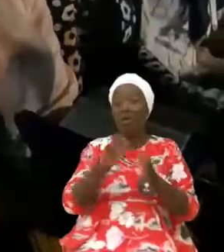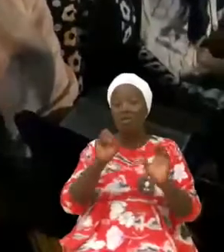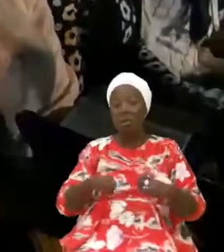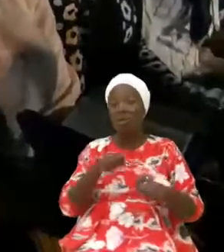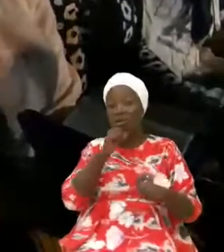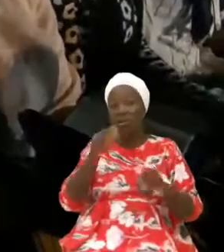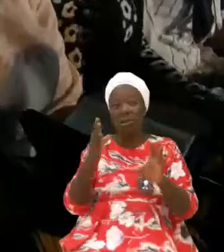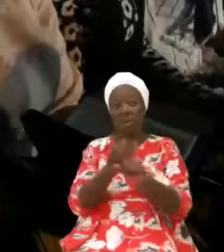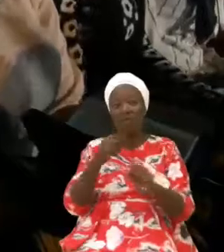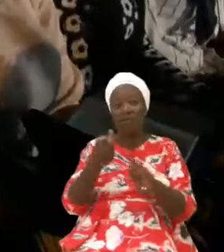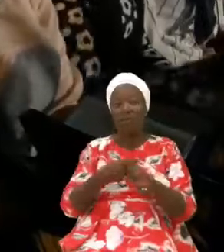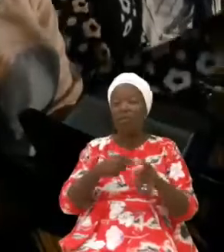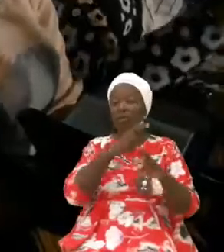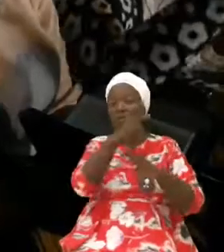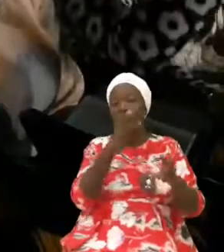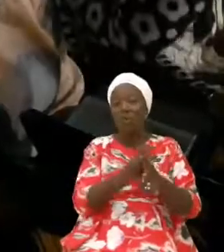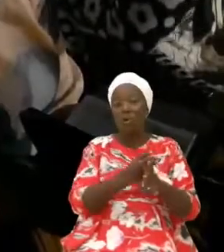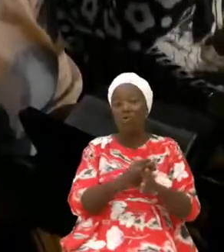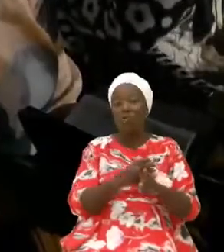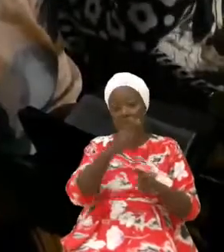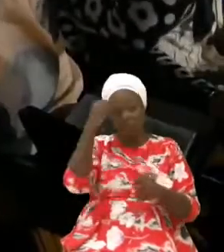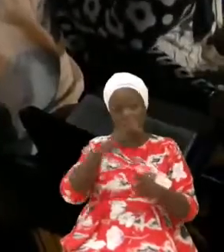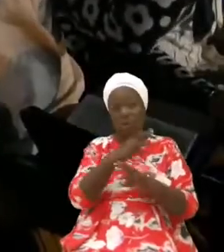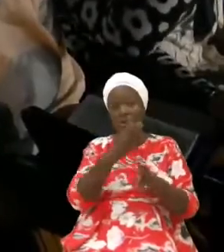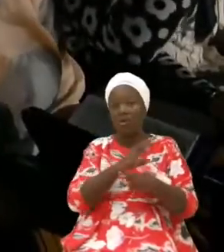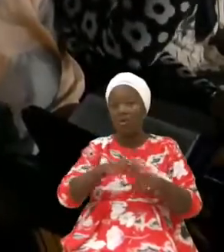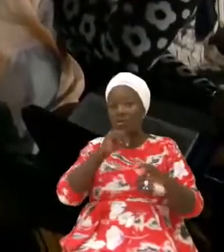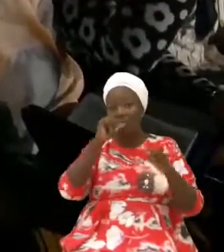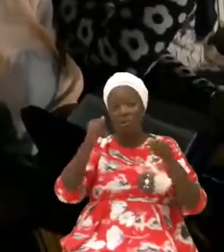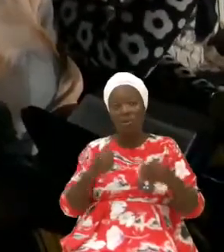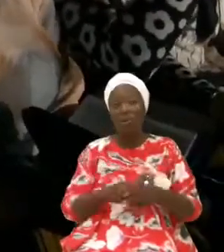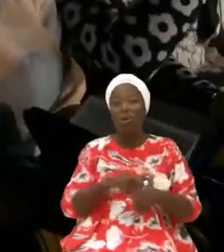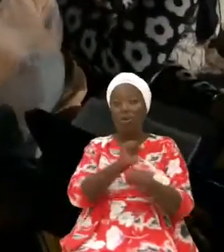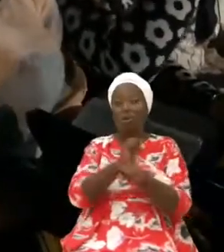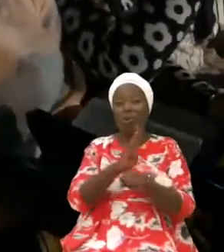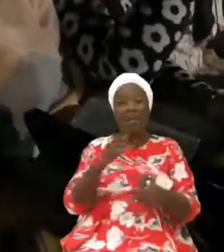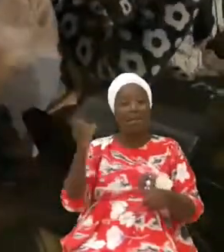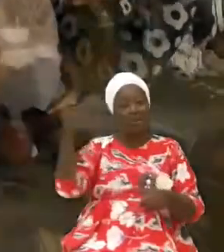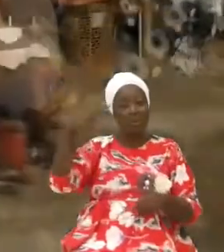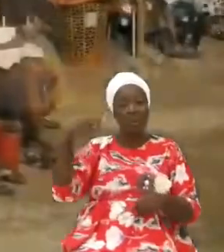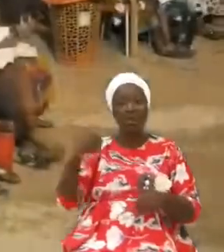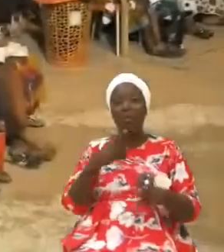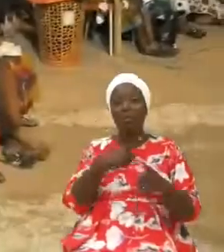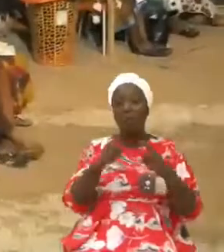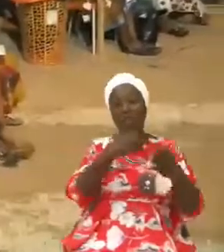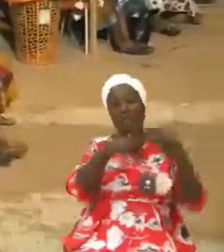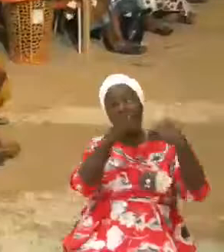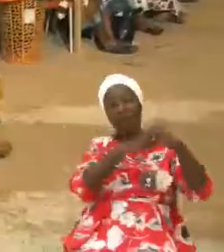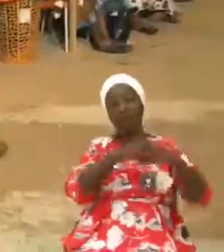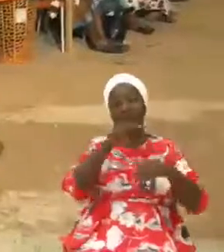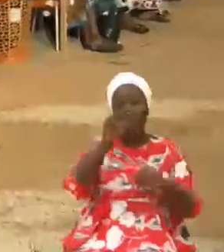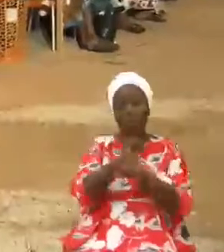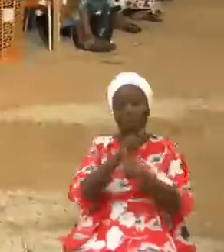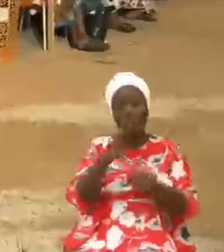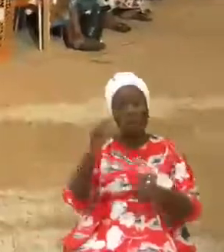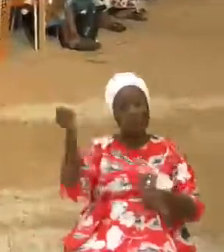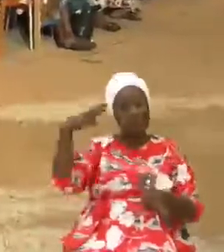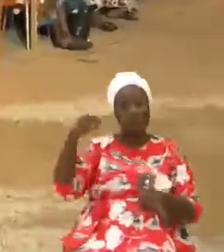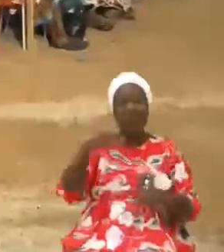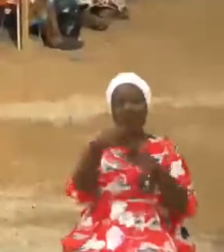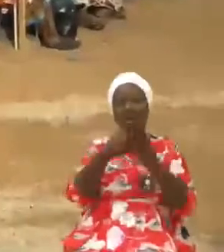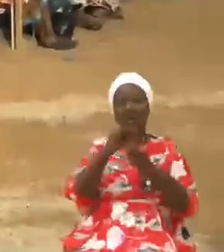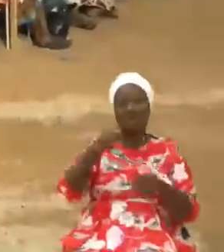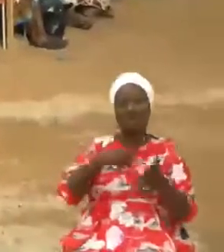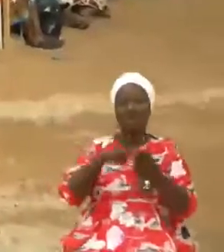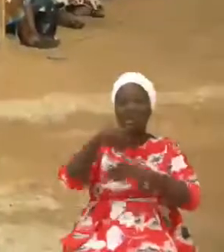you cannot get from the world, because the world does not operate by grace, but heaven operates by grace.